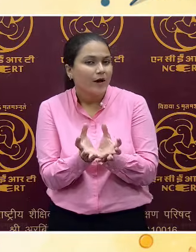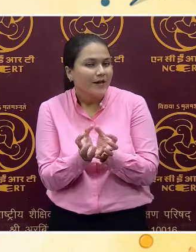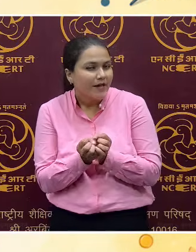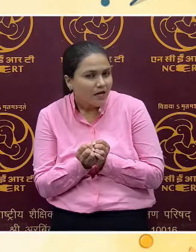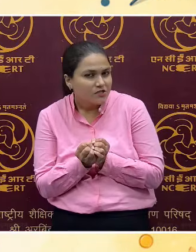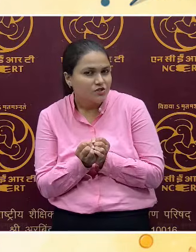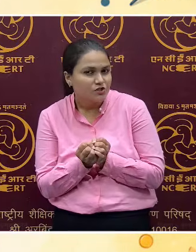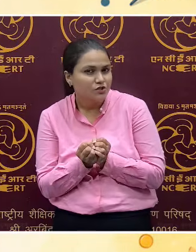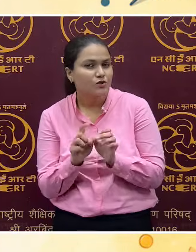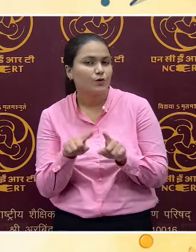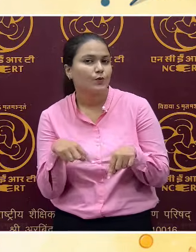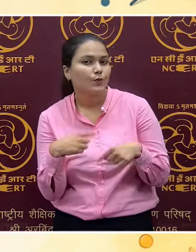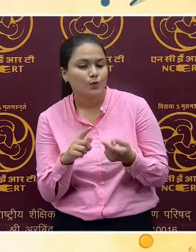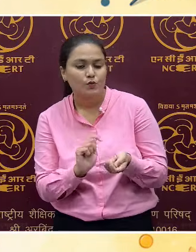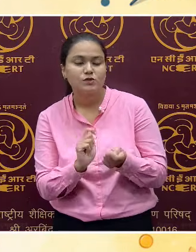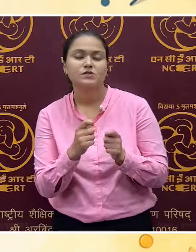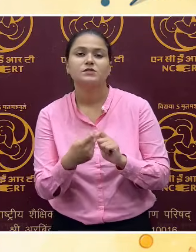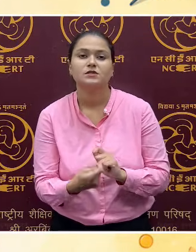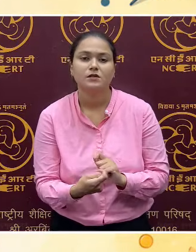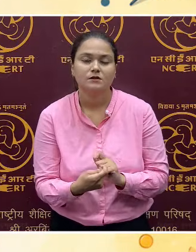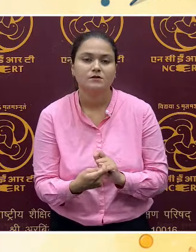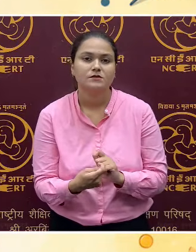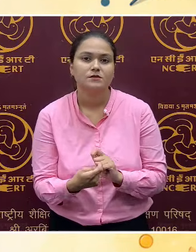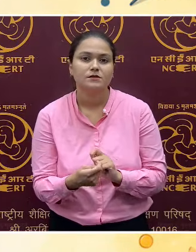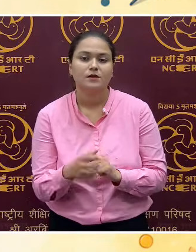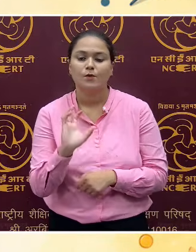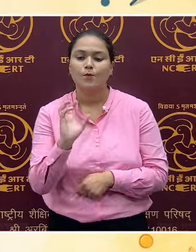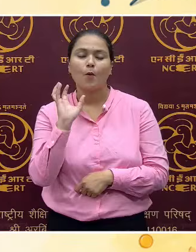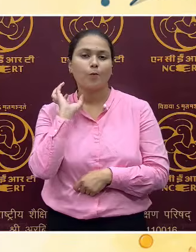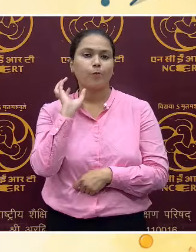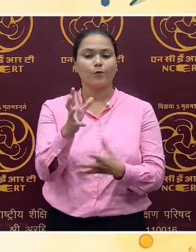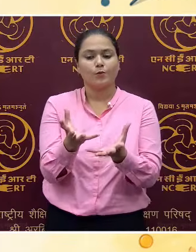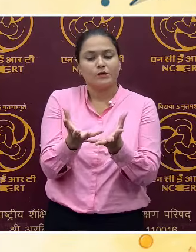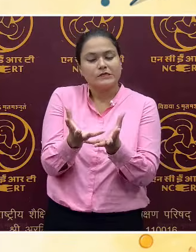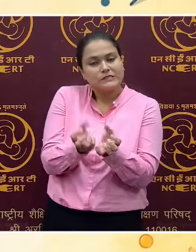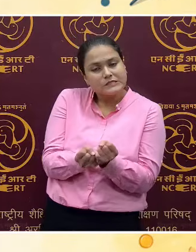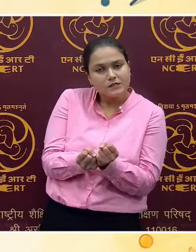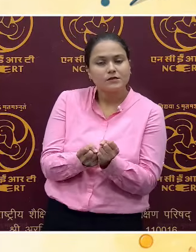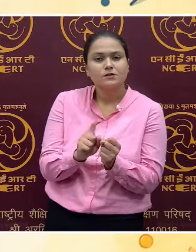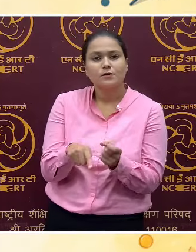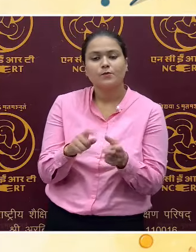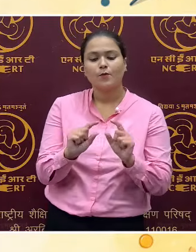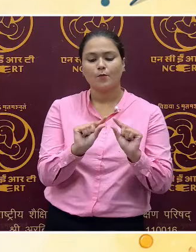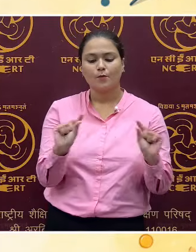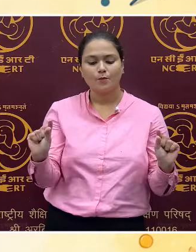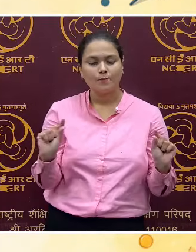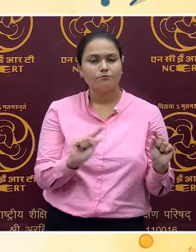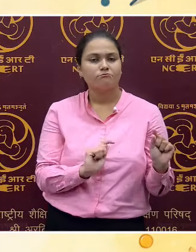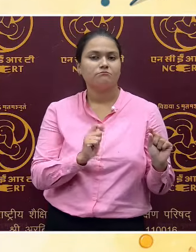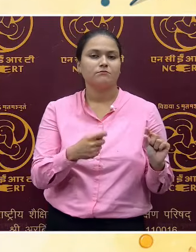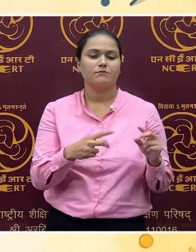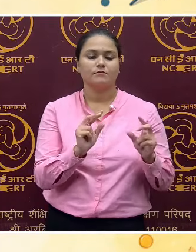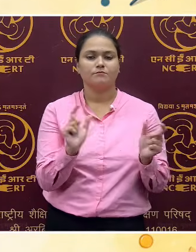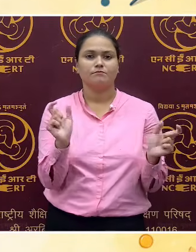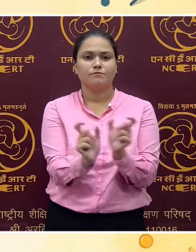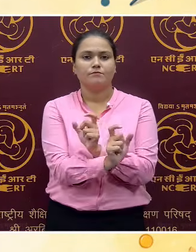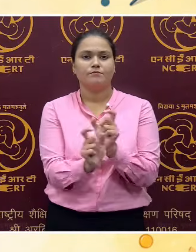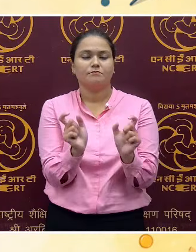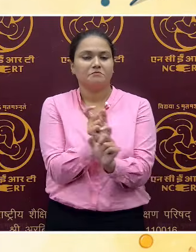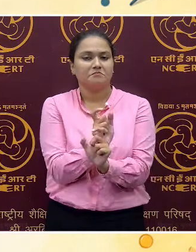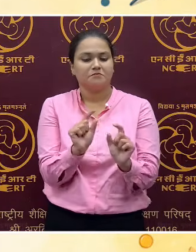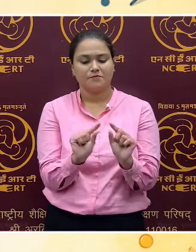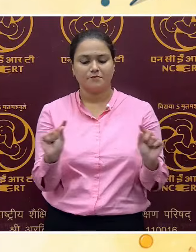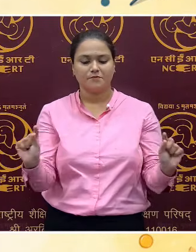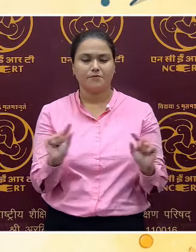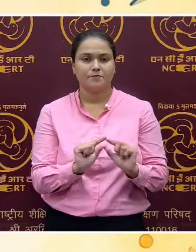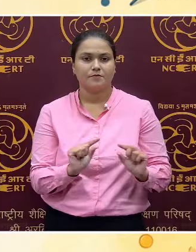convert, you make the object the subject, Joseph becomes the subject, ball becomes the object, and the verb would come